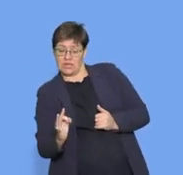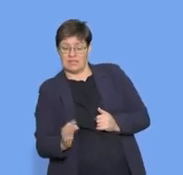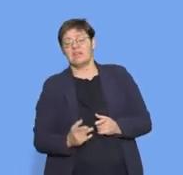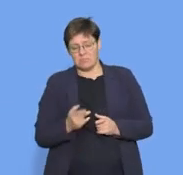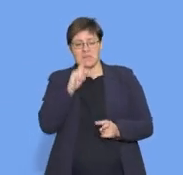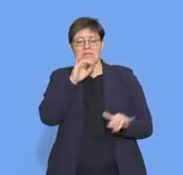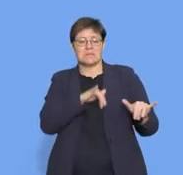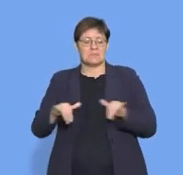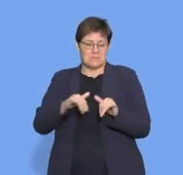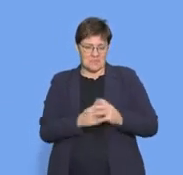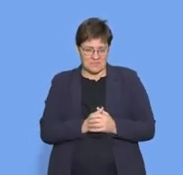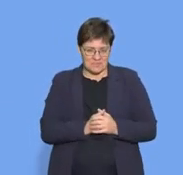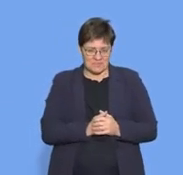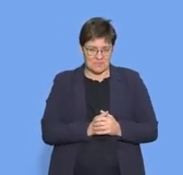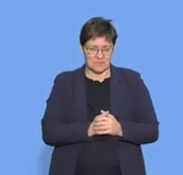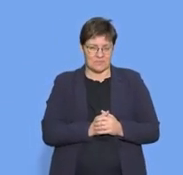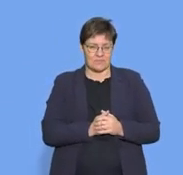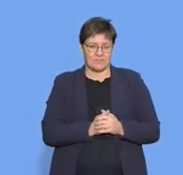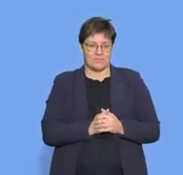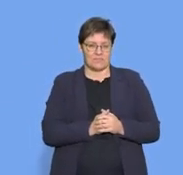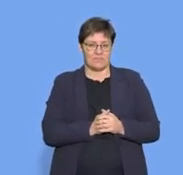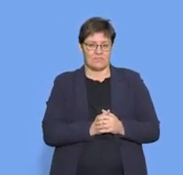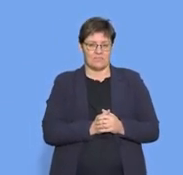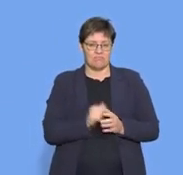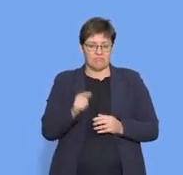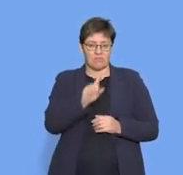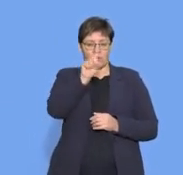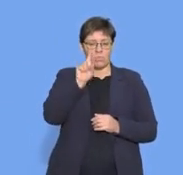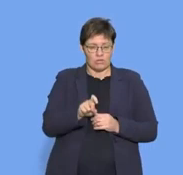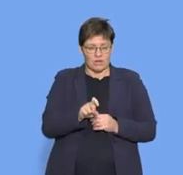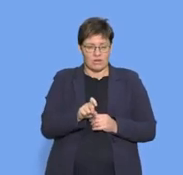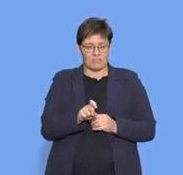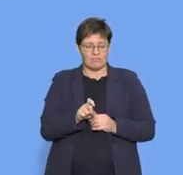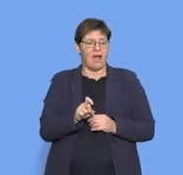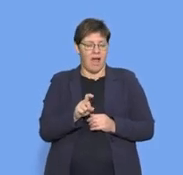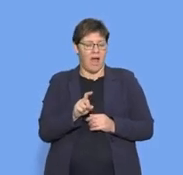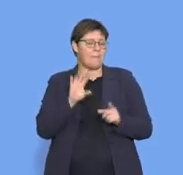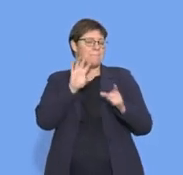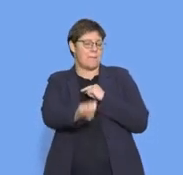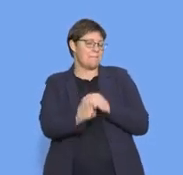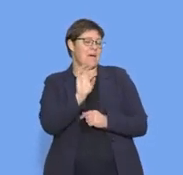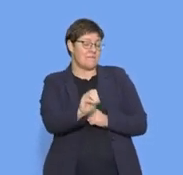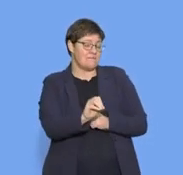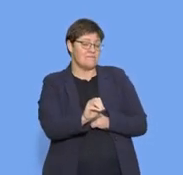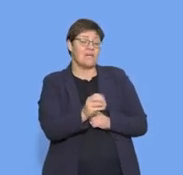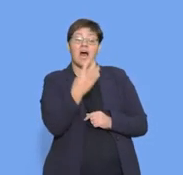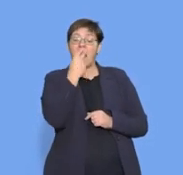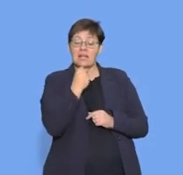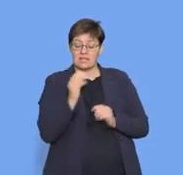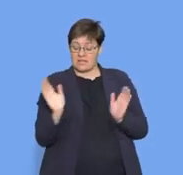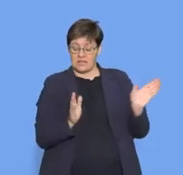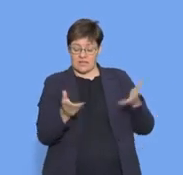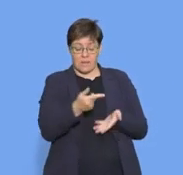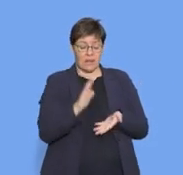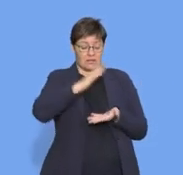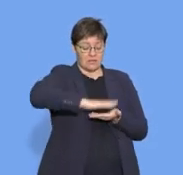side of the cube is in fact 3 centimeters. So this question has a bit of a trick to it. We've been